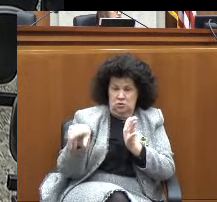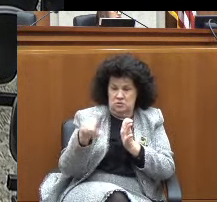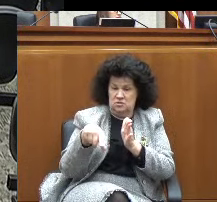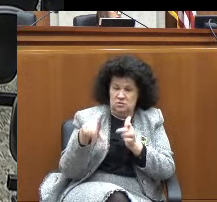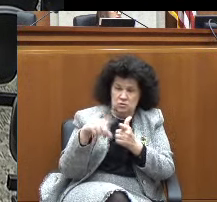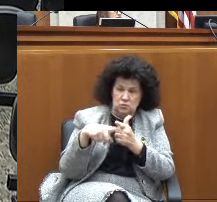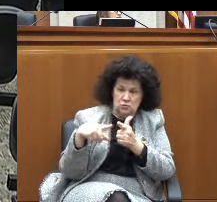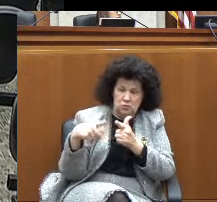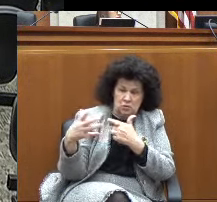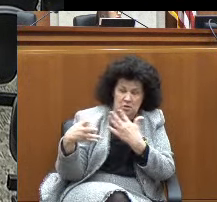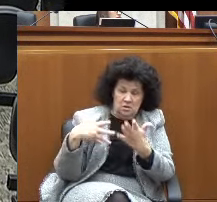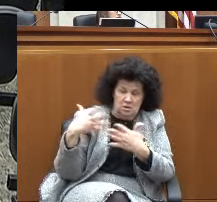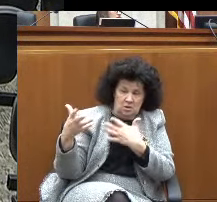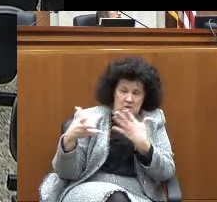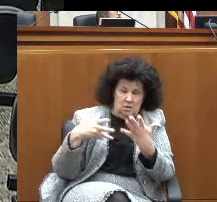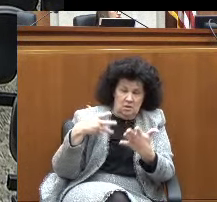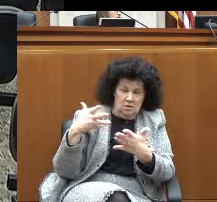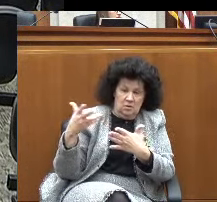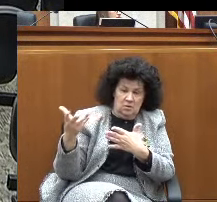up,